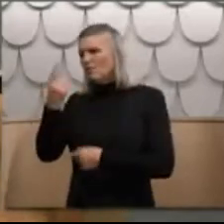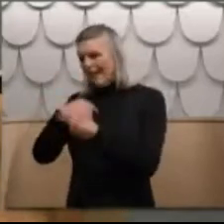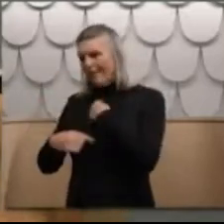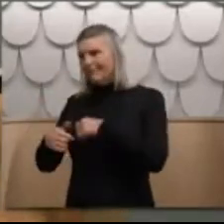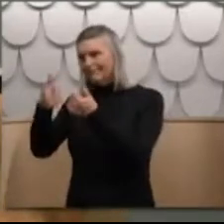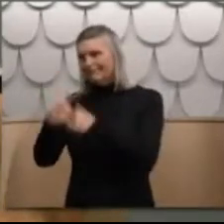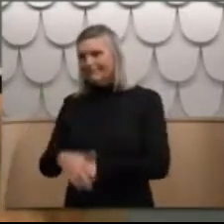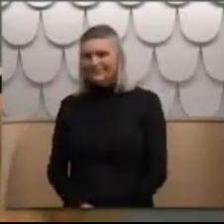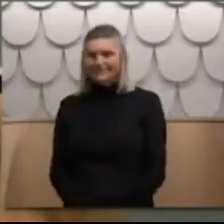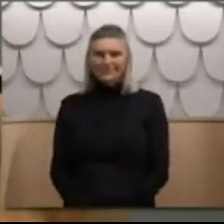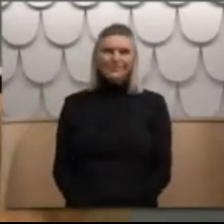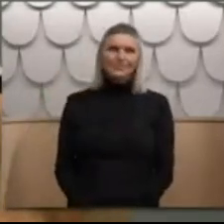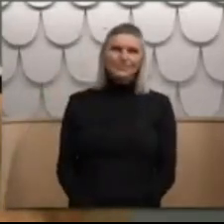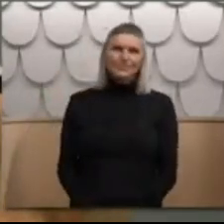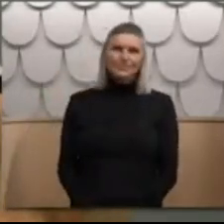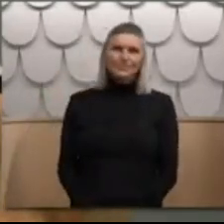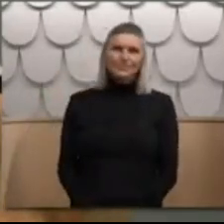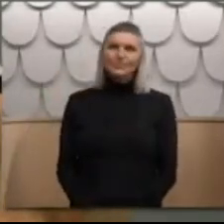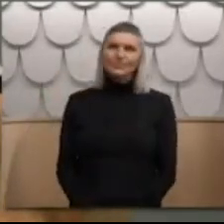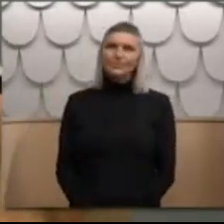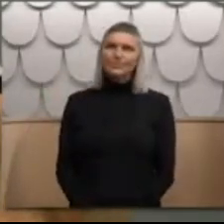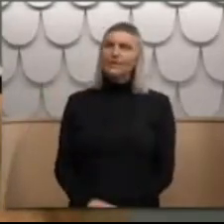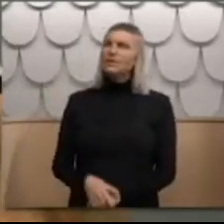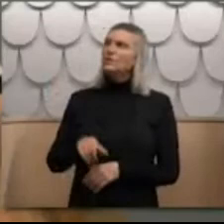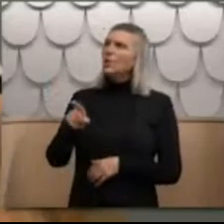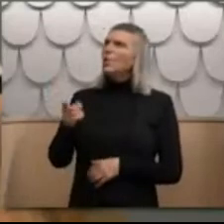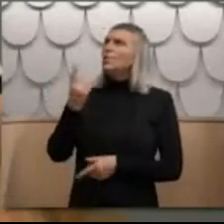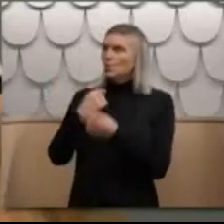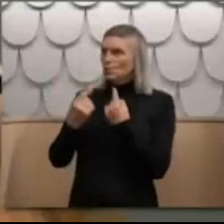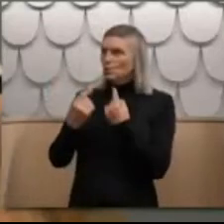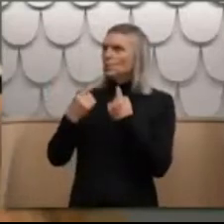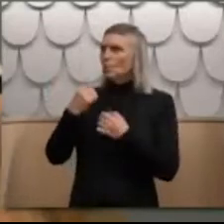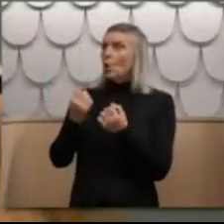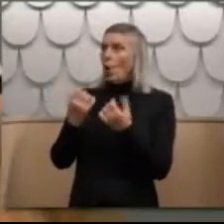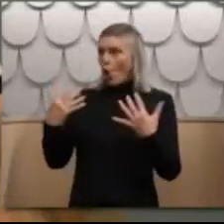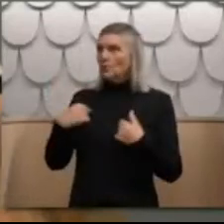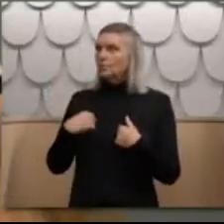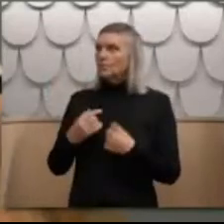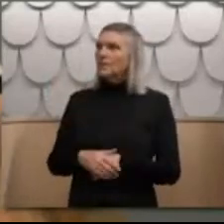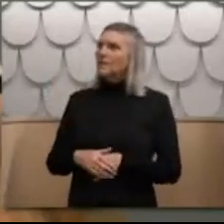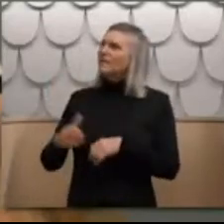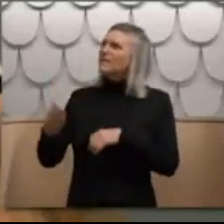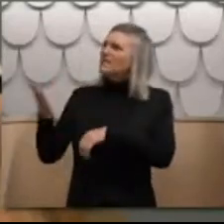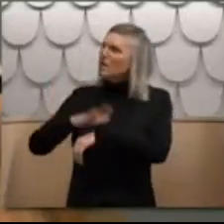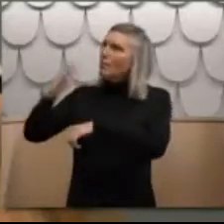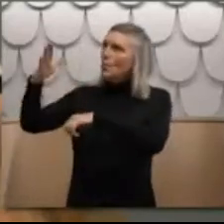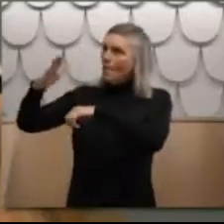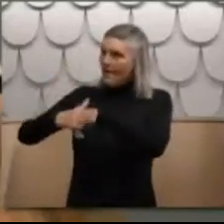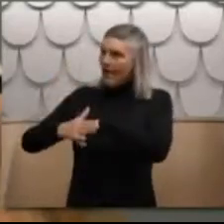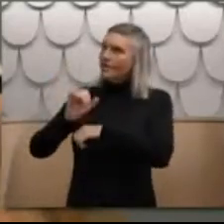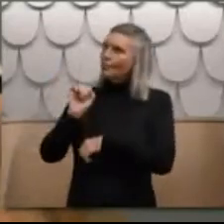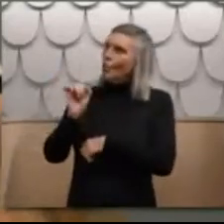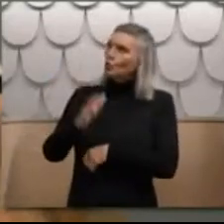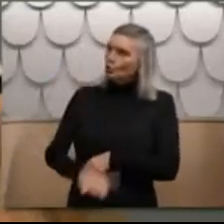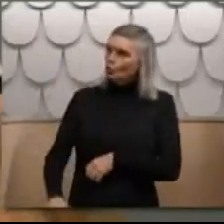us. So you talked a lot to me about when you got married and your tamariki.